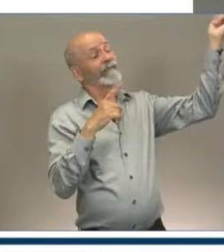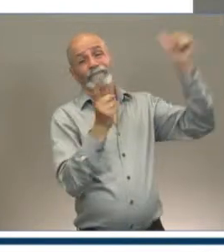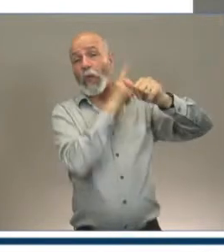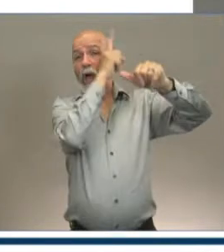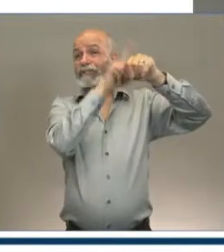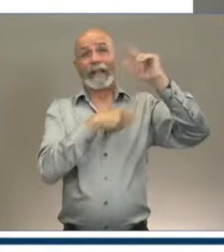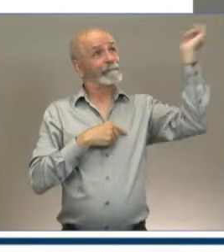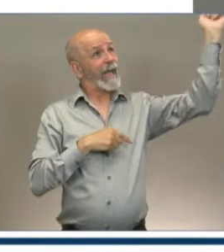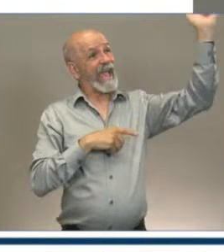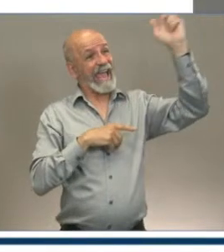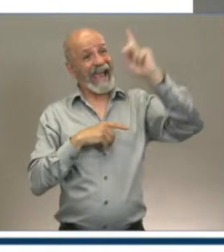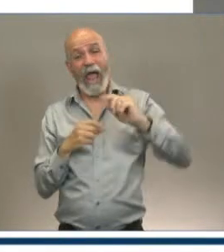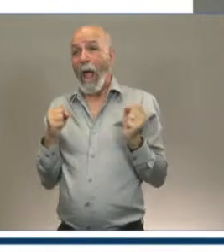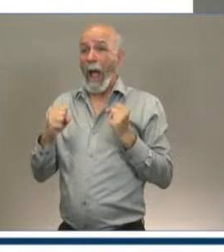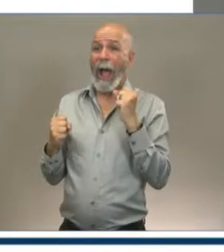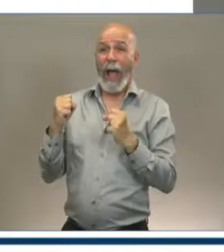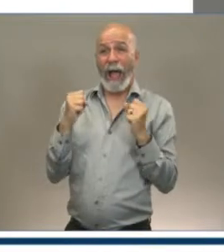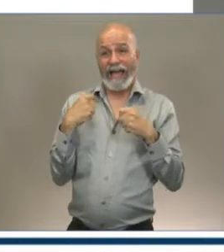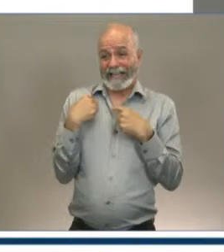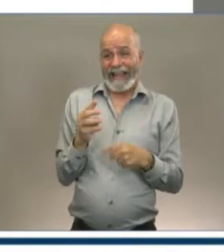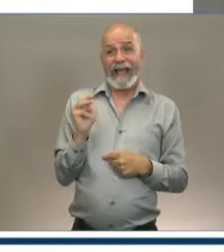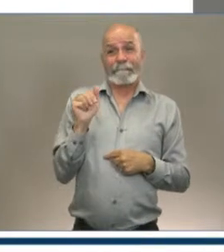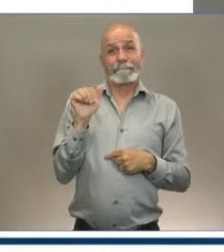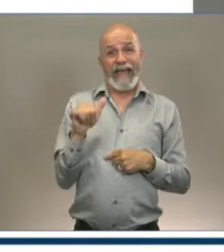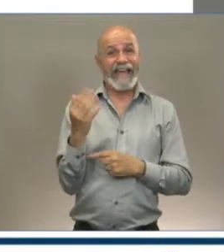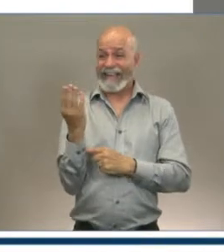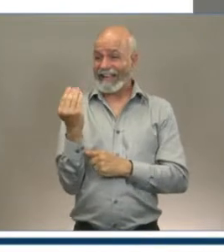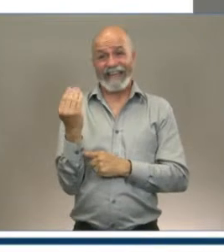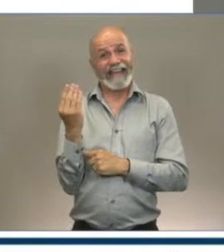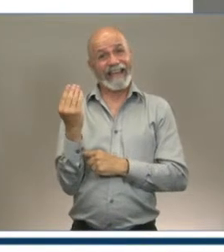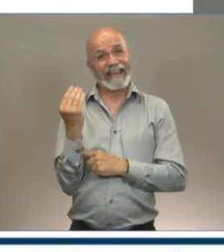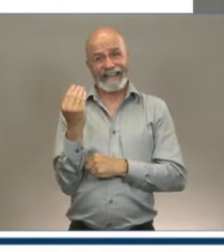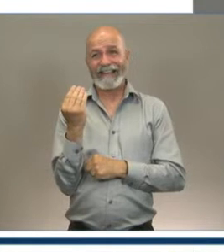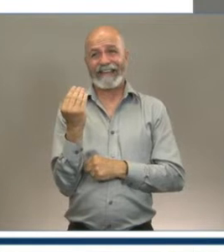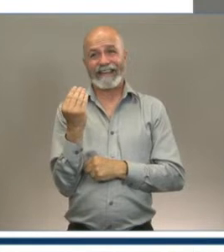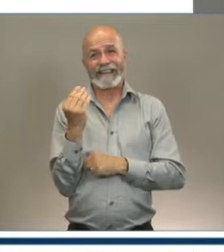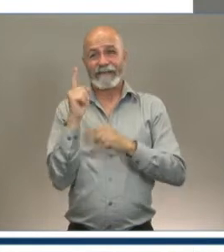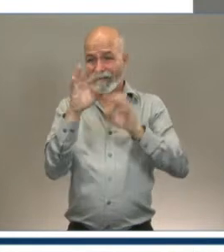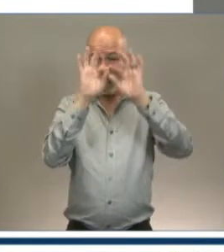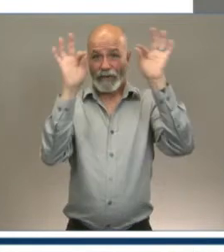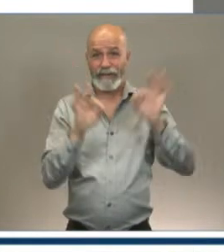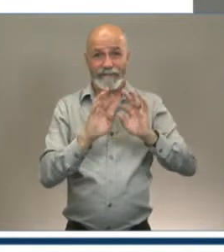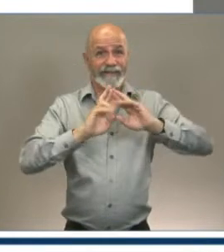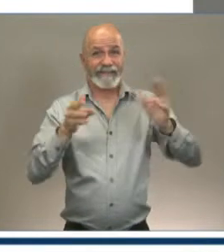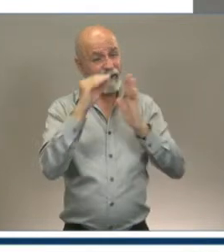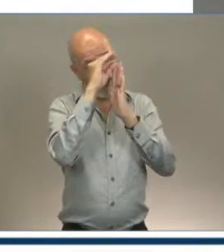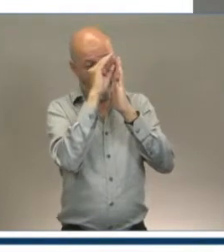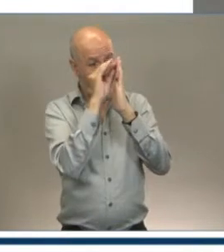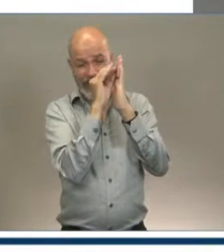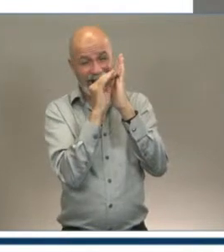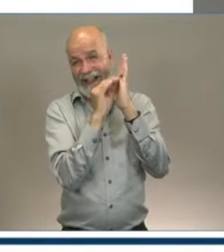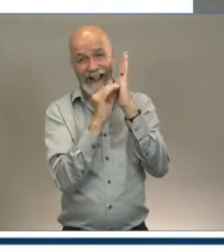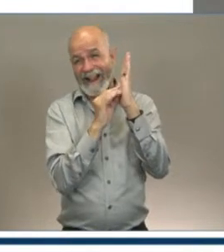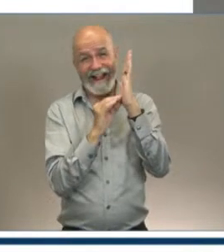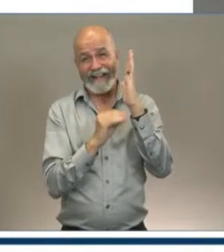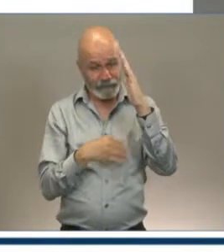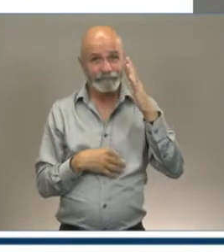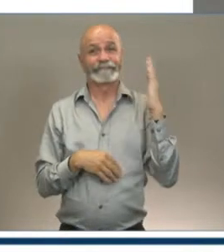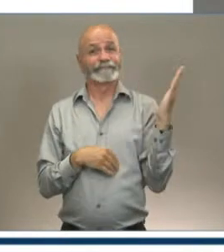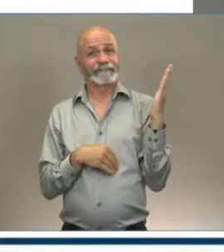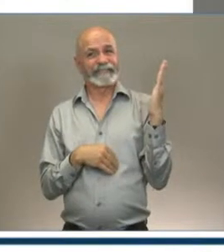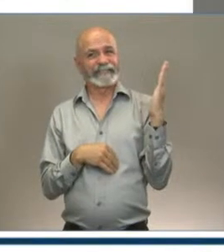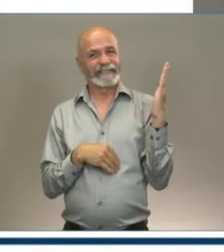back since May 14th. And when you complete your application by the Safe Check-In, you will be contacted